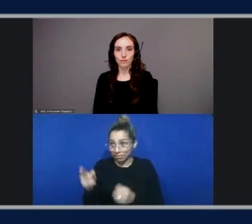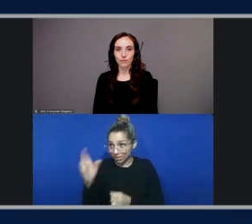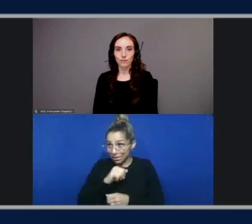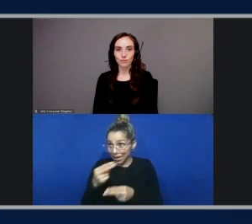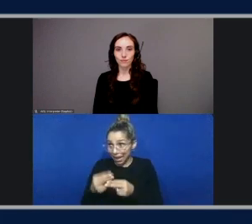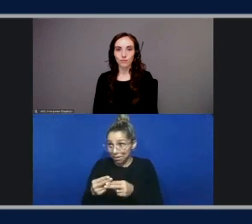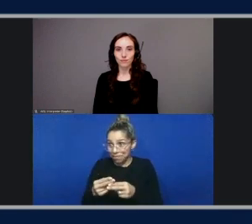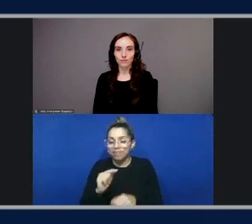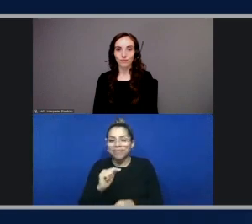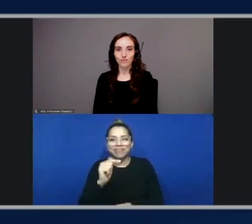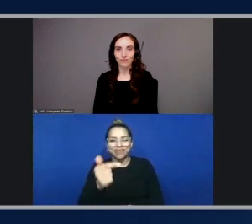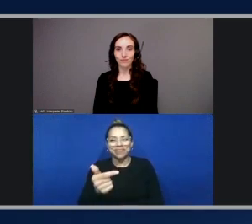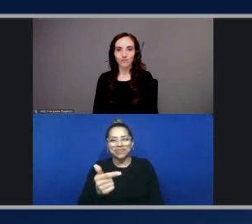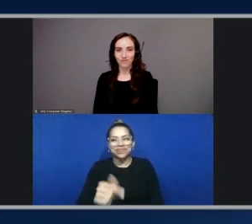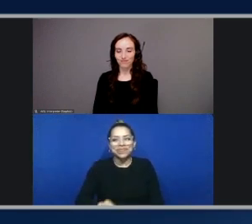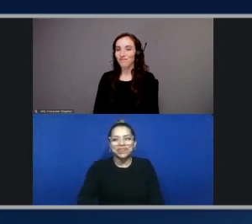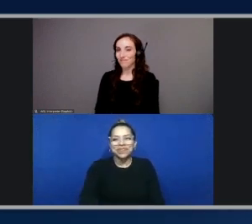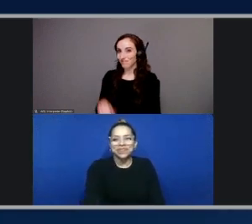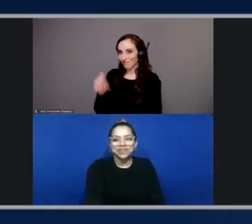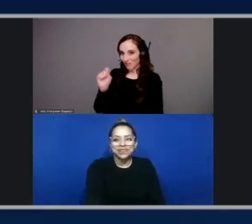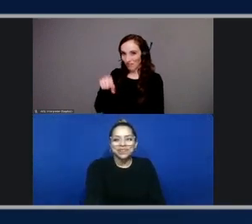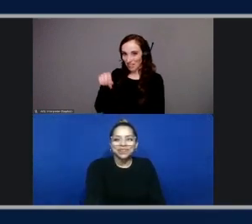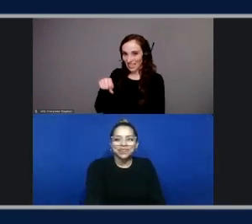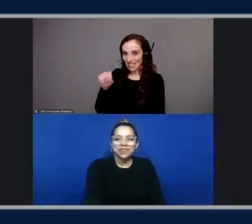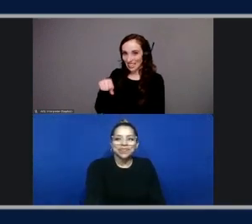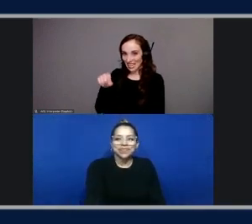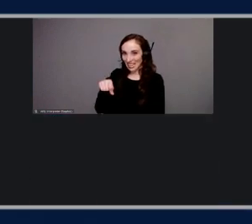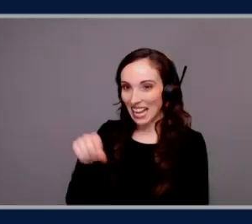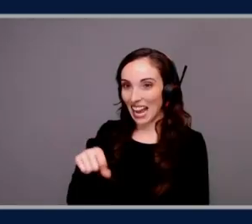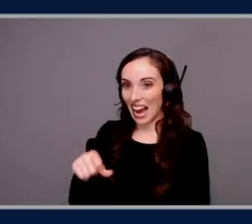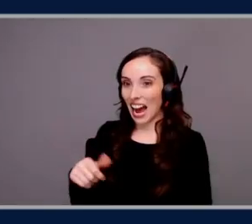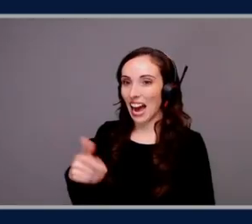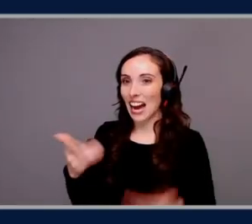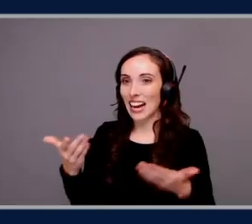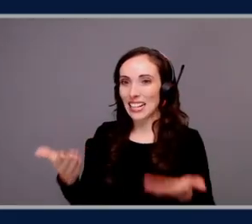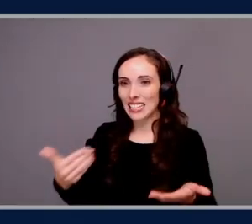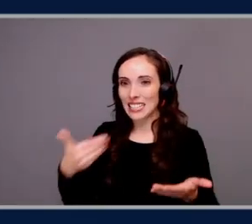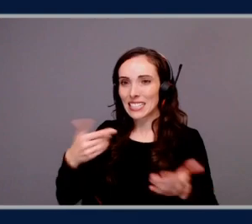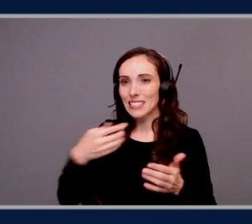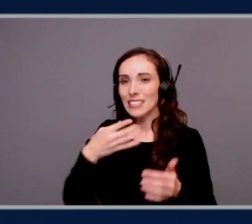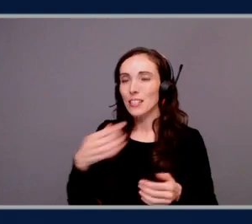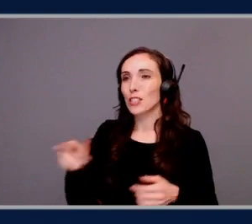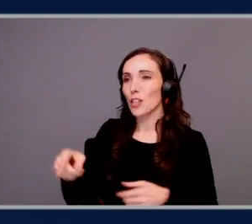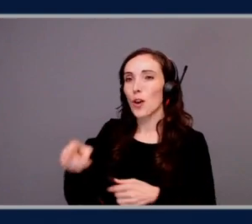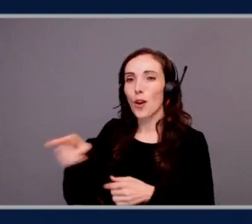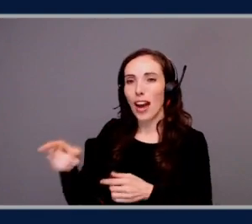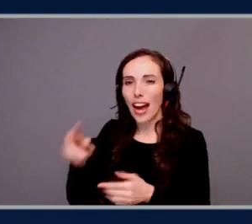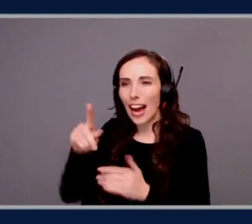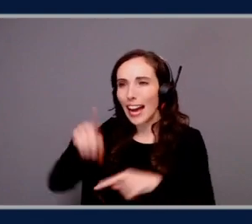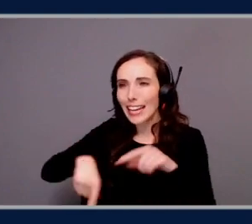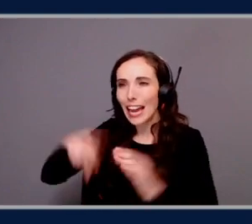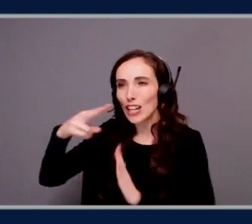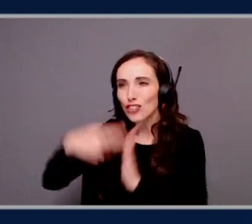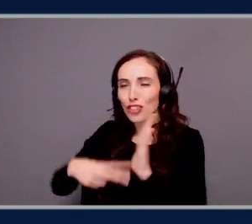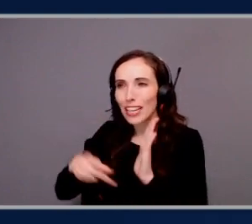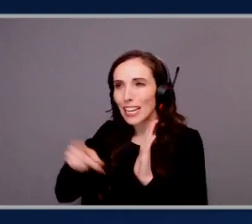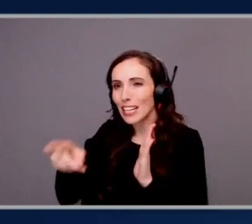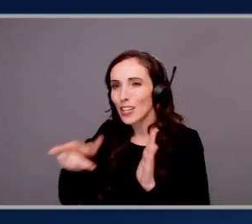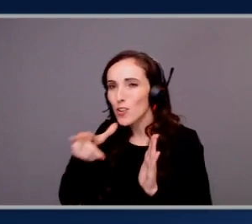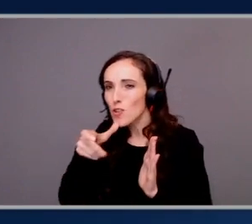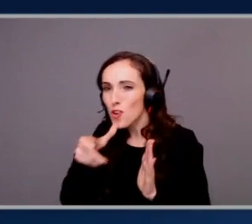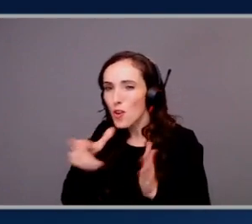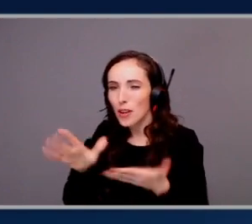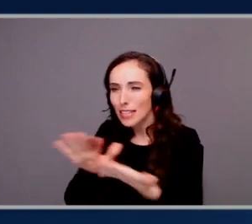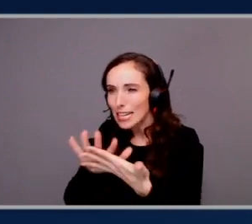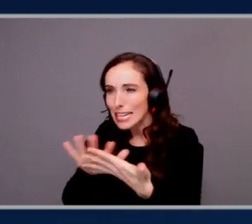They have. Yay. I am bad driver. I can't read it. It's so bad. For me, I'm just like, it's like a